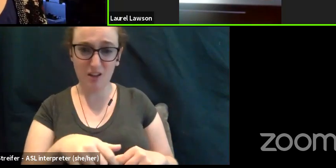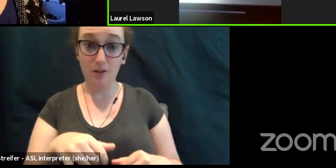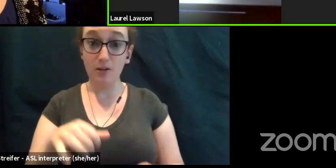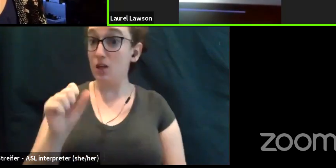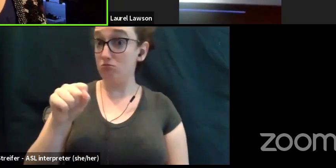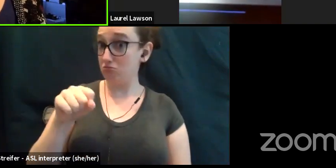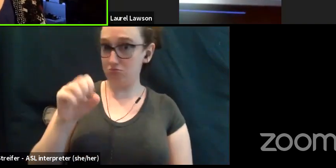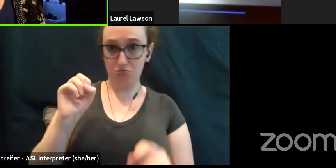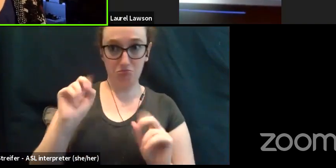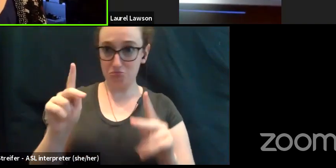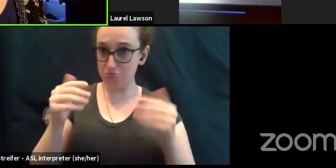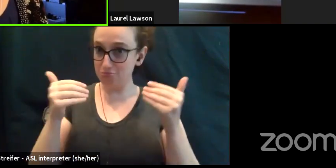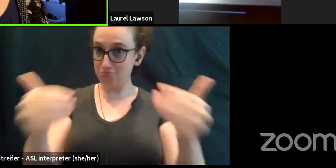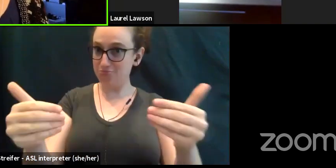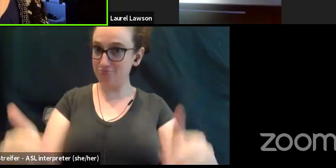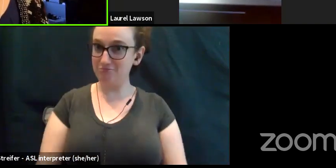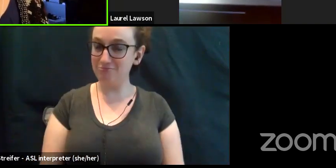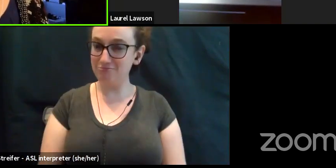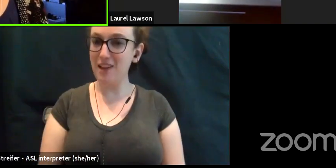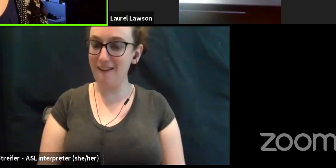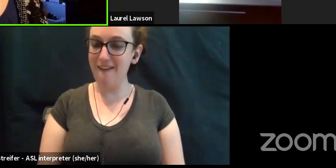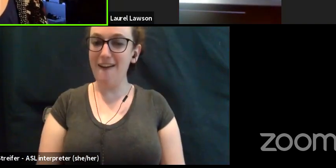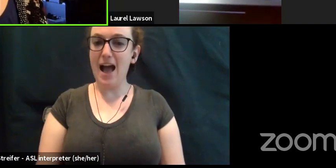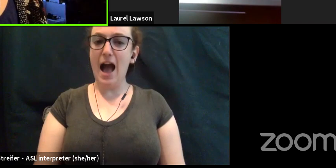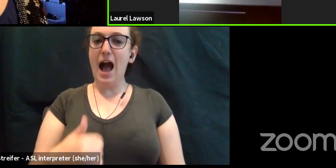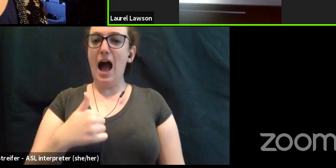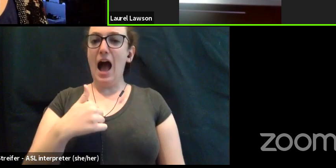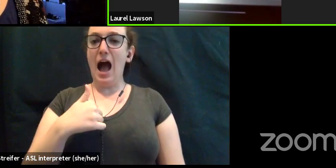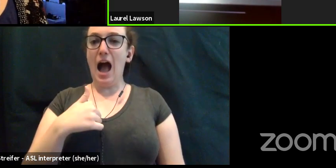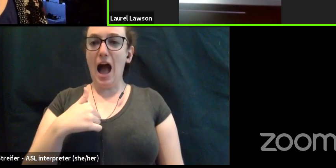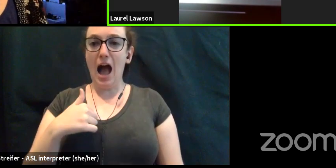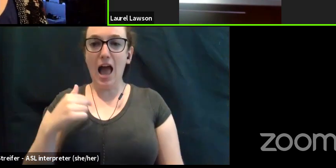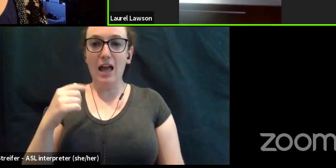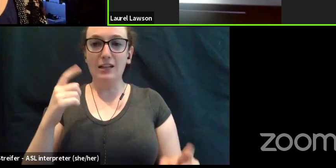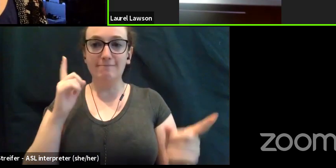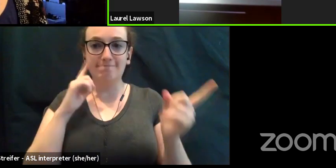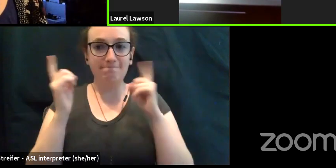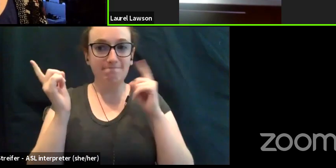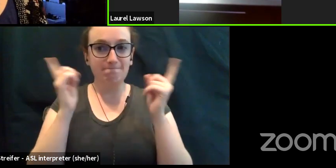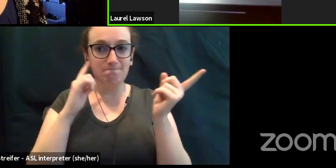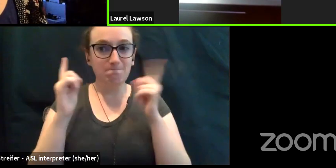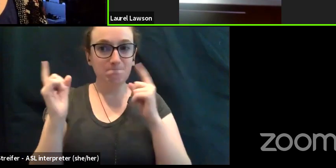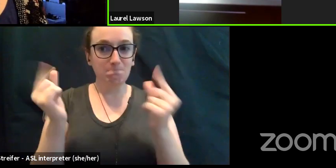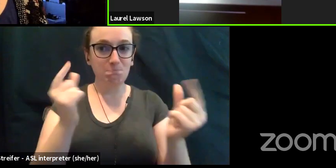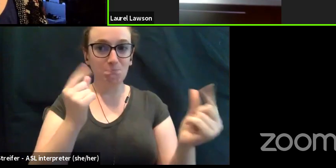it. Yep. I have heard a lot about